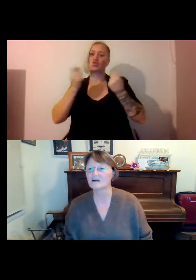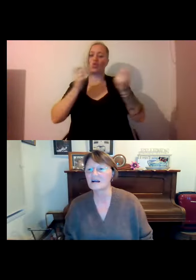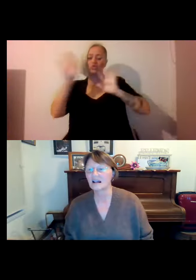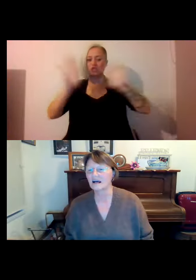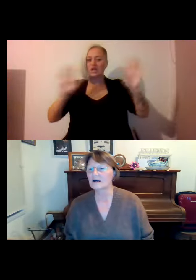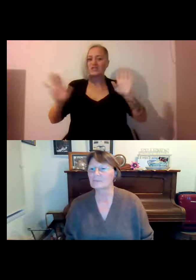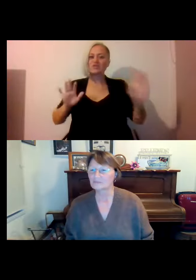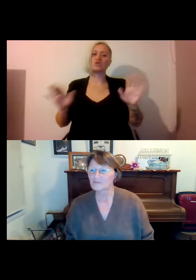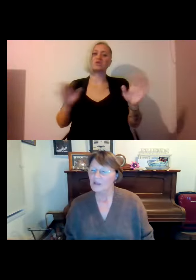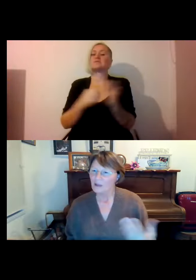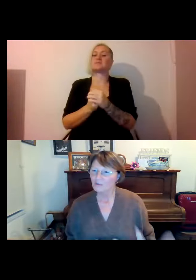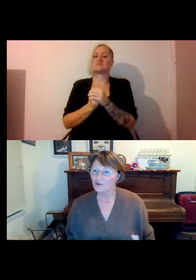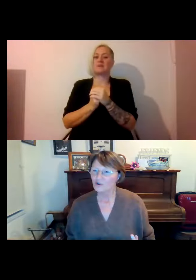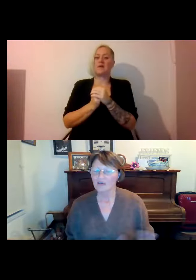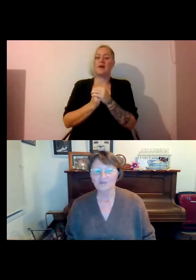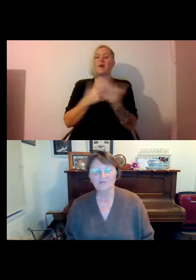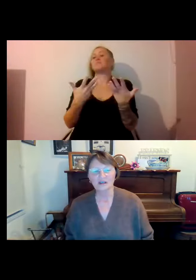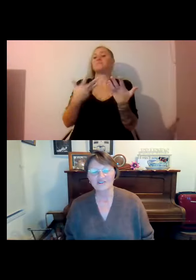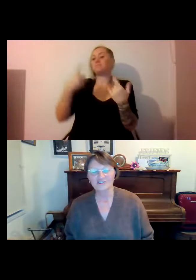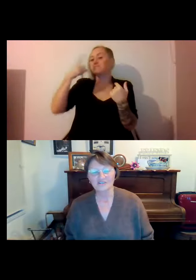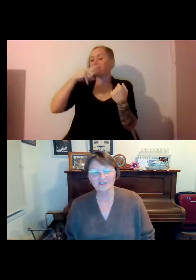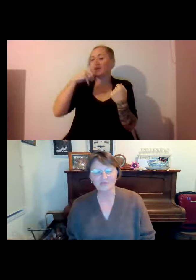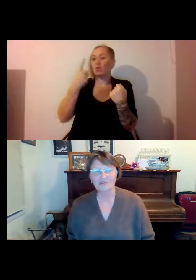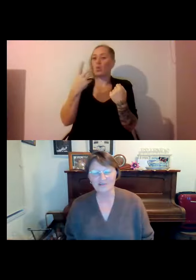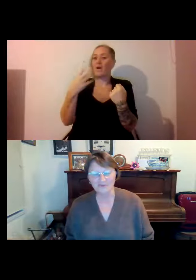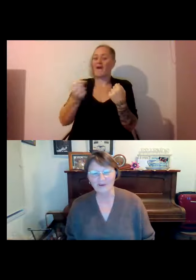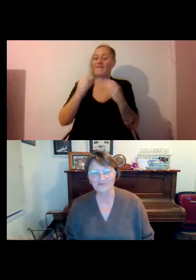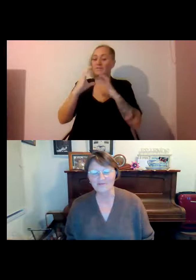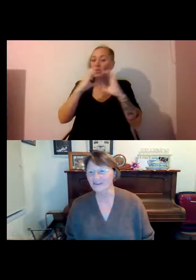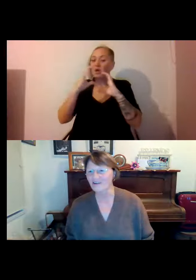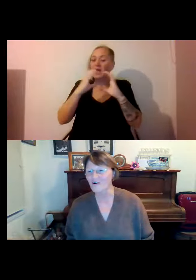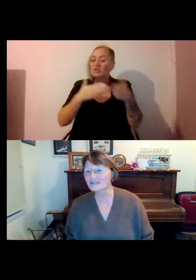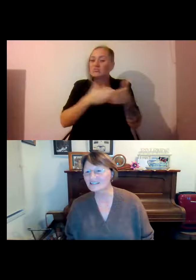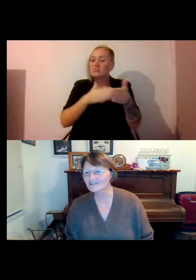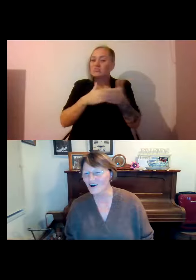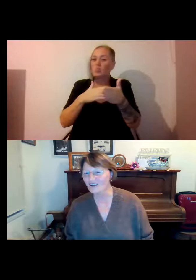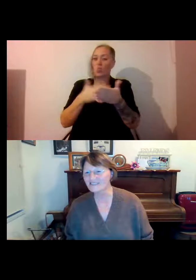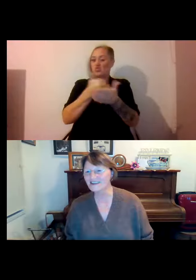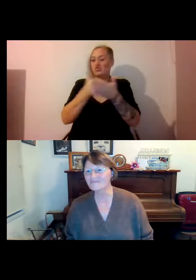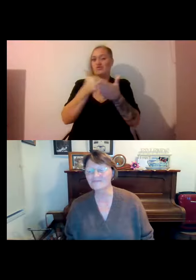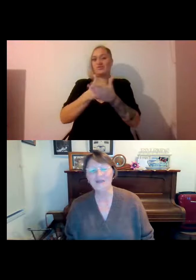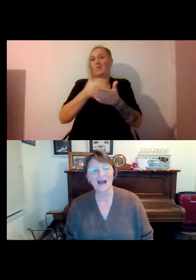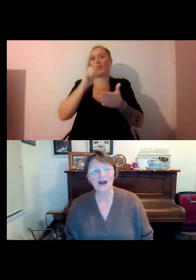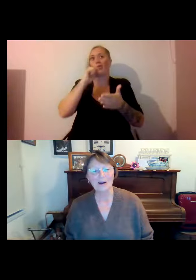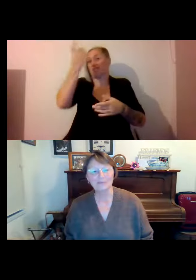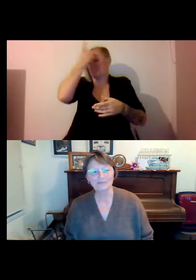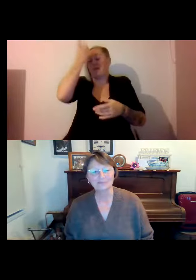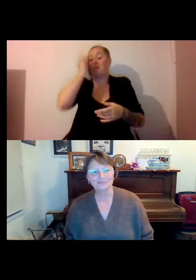add. People who have communication difficulties will often make their own little signs up.